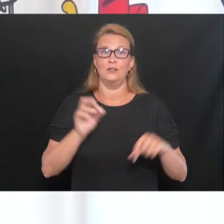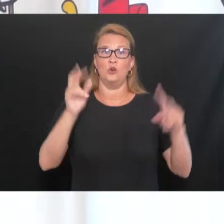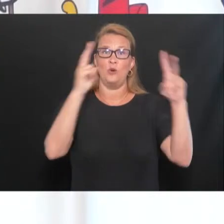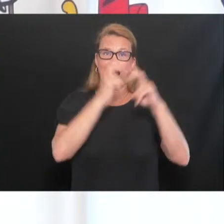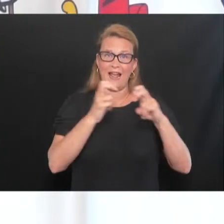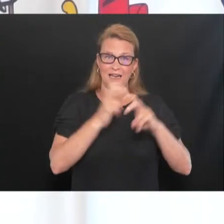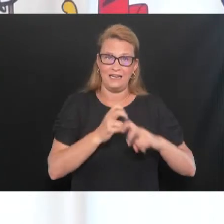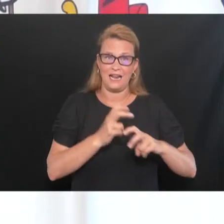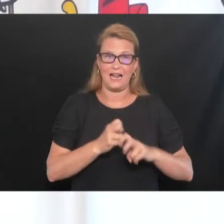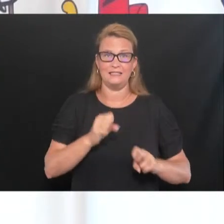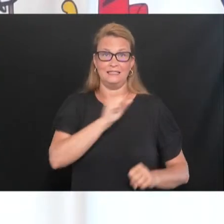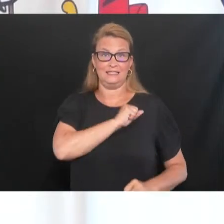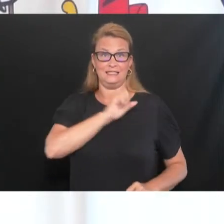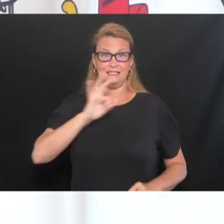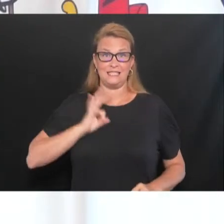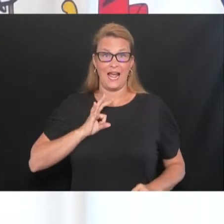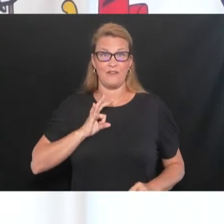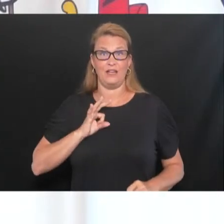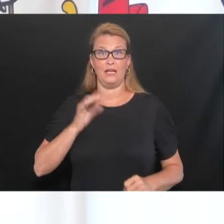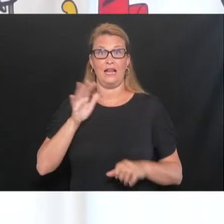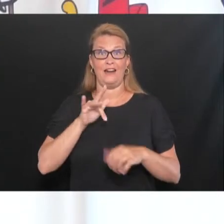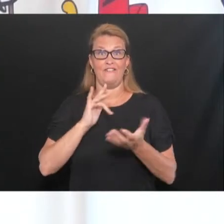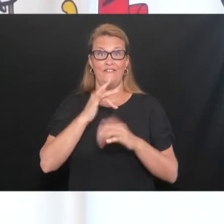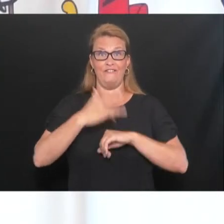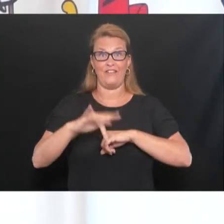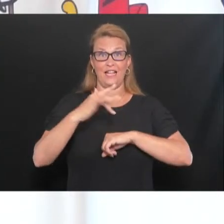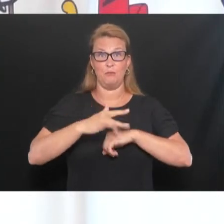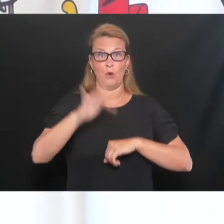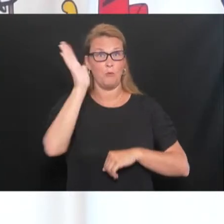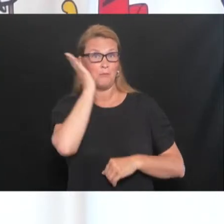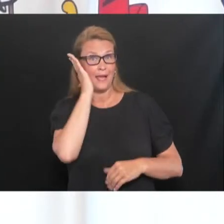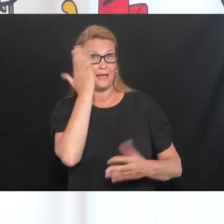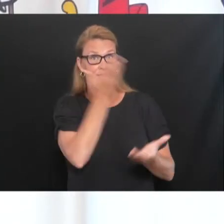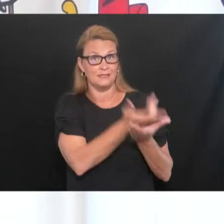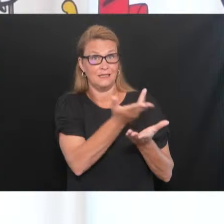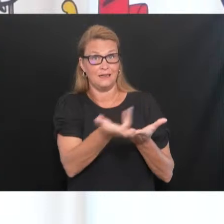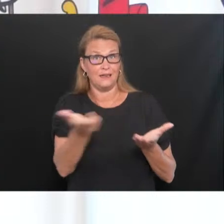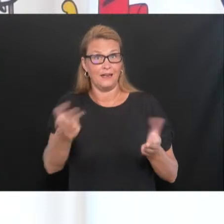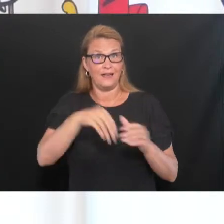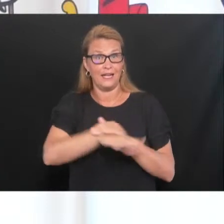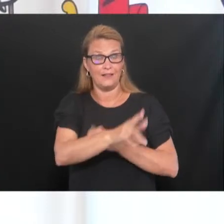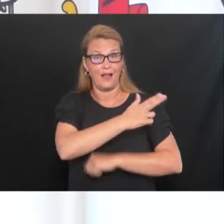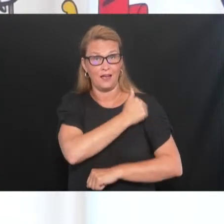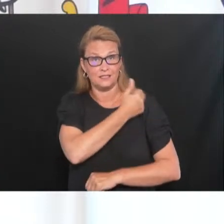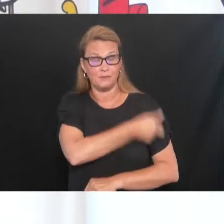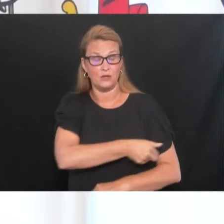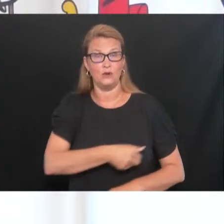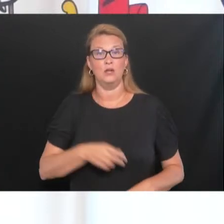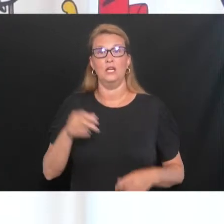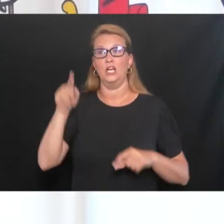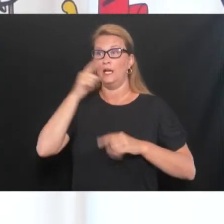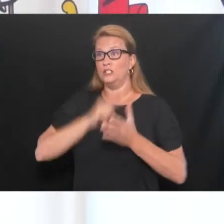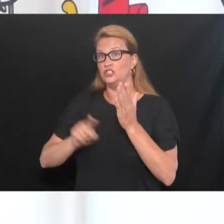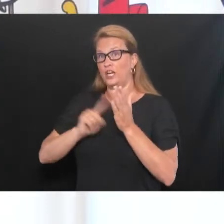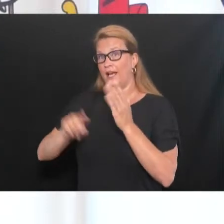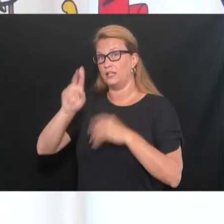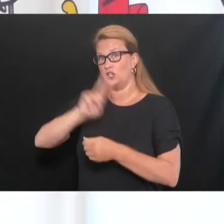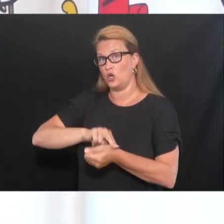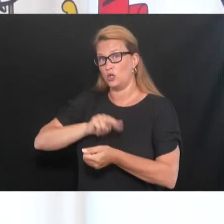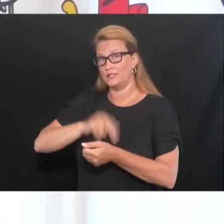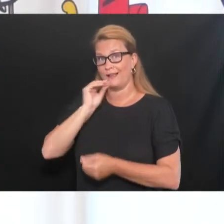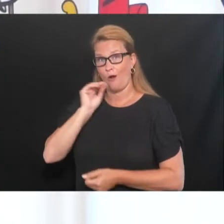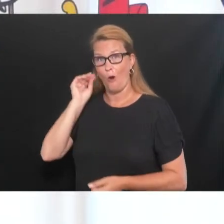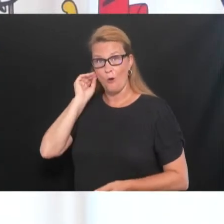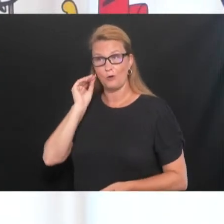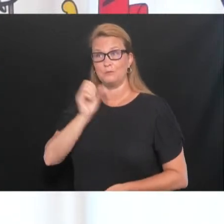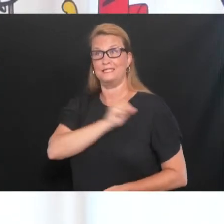bed availability. I am directing our task force to look at the nursing homes in the same way for